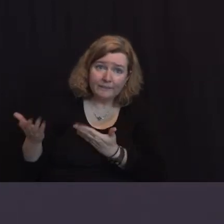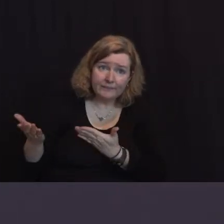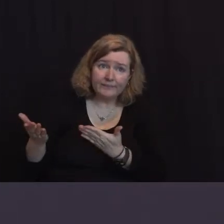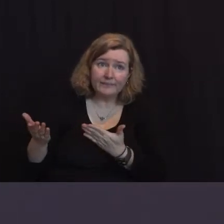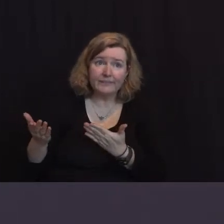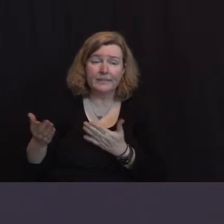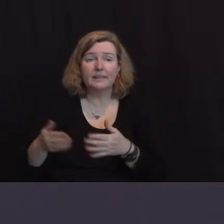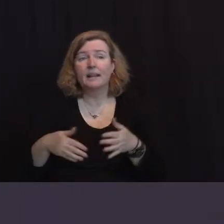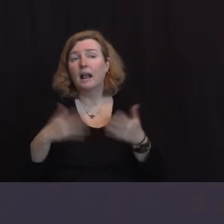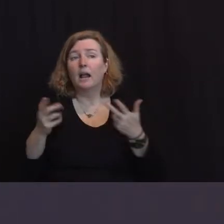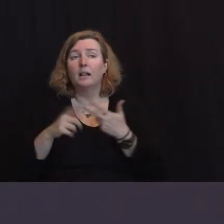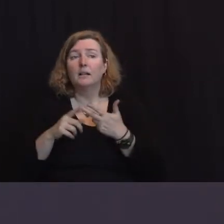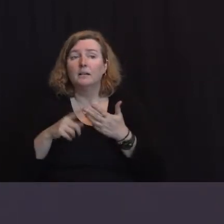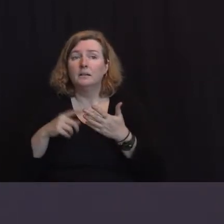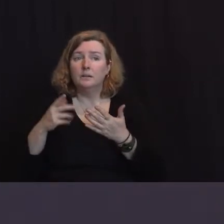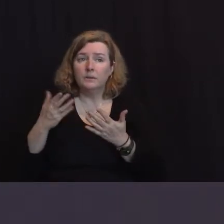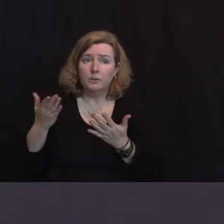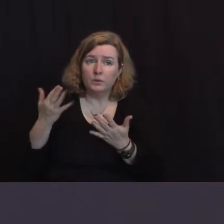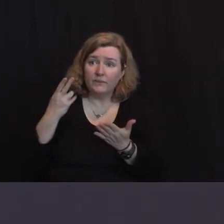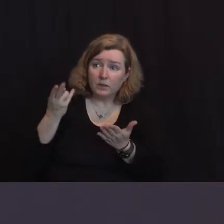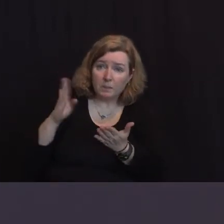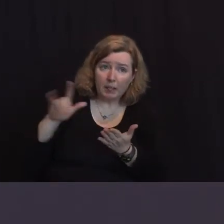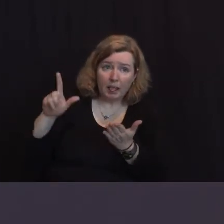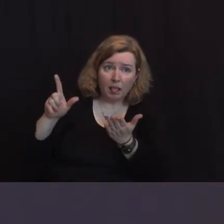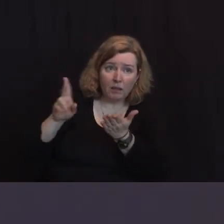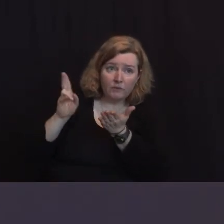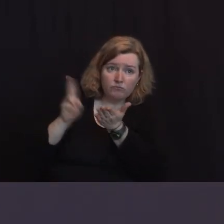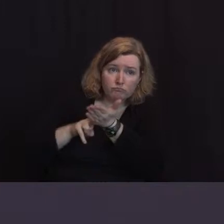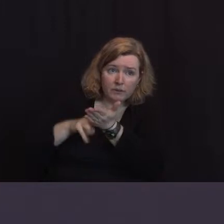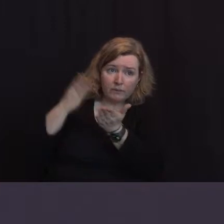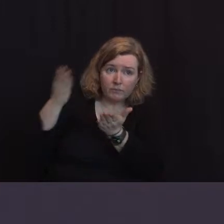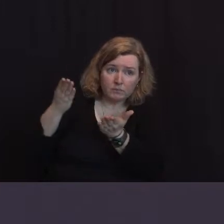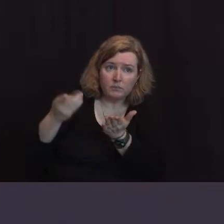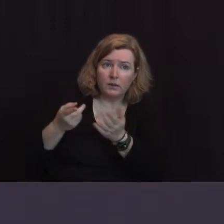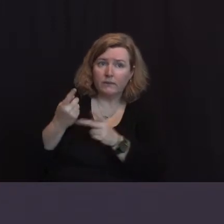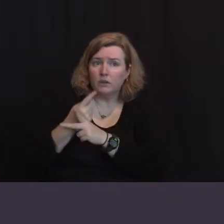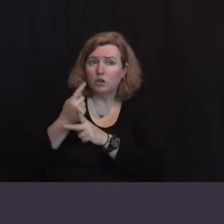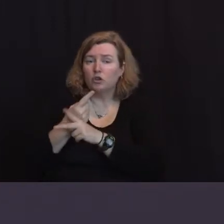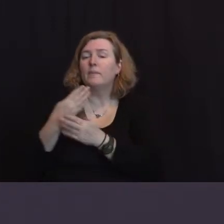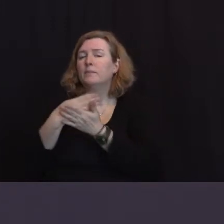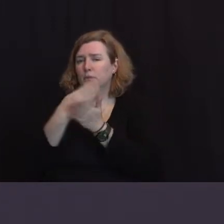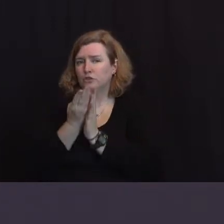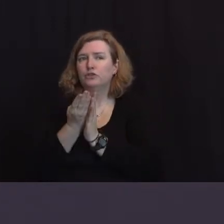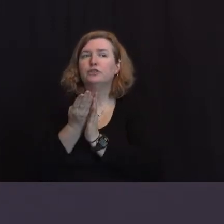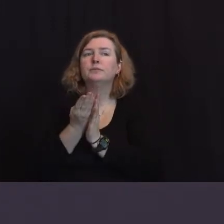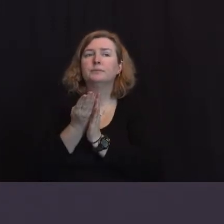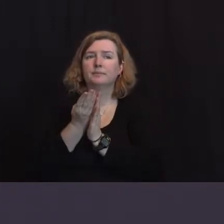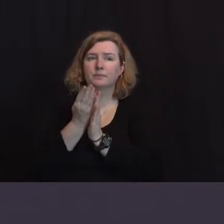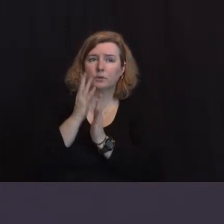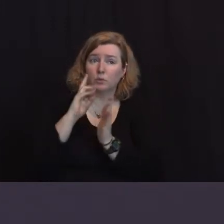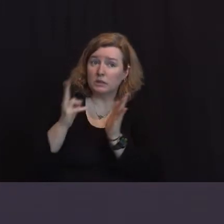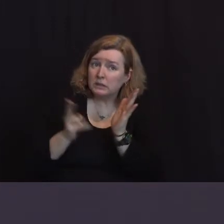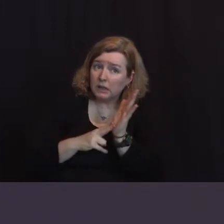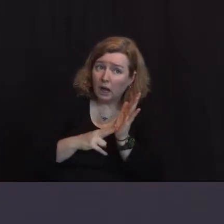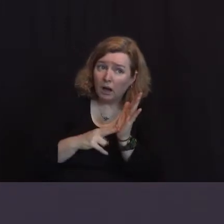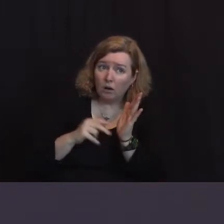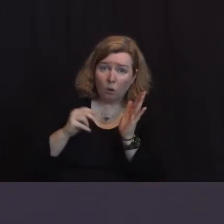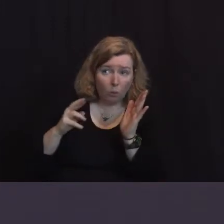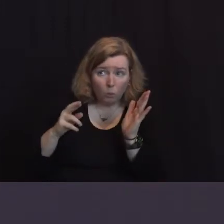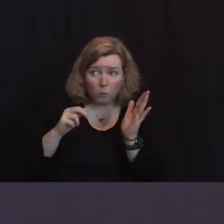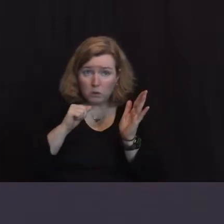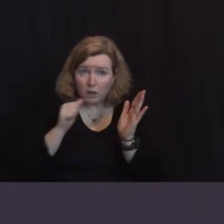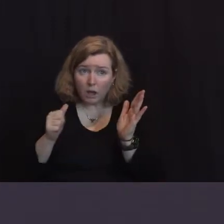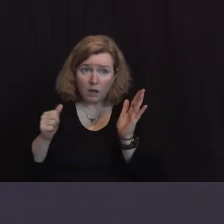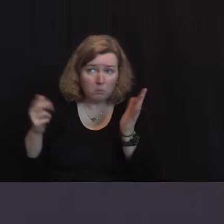the Government Efficiency and Regulatory Review Commission. Will you sign it? And if not, why? And last one from Karen Yee of